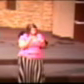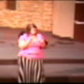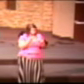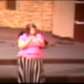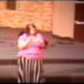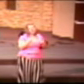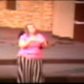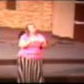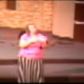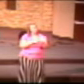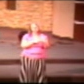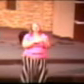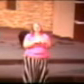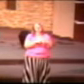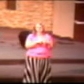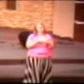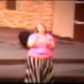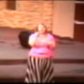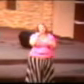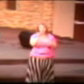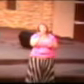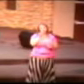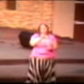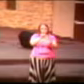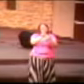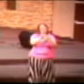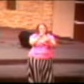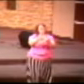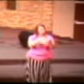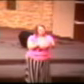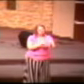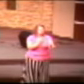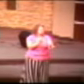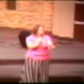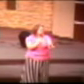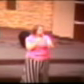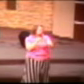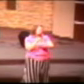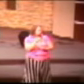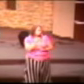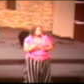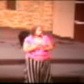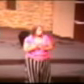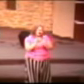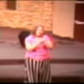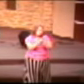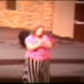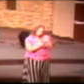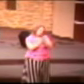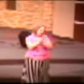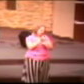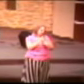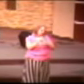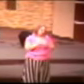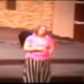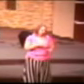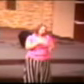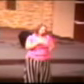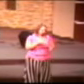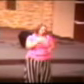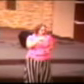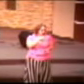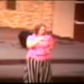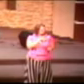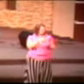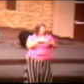In other words, I think if you were to walk up to Paul and say, Paul, I'm curious, how do you develop a personal walk with Christ?